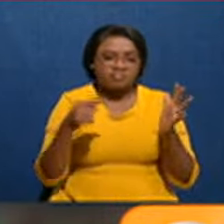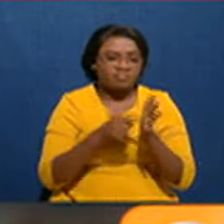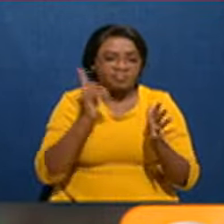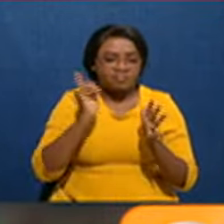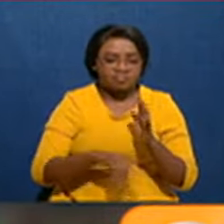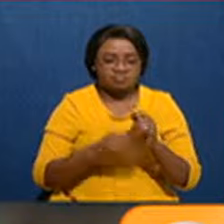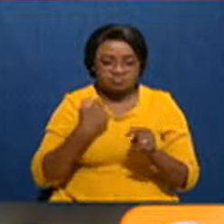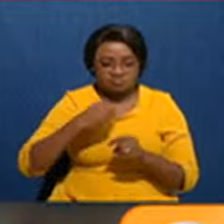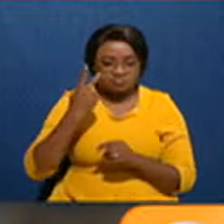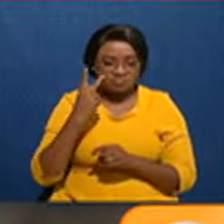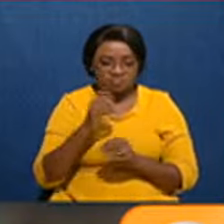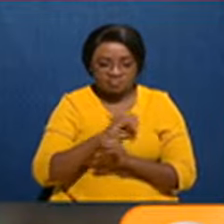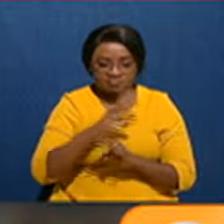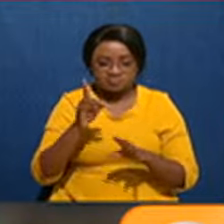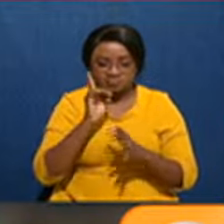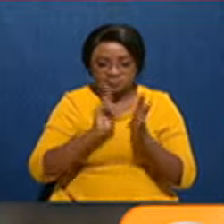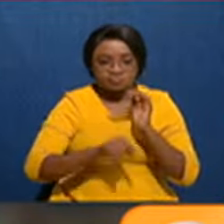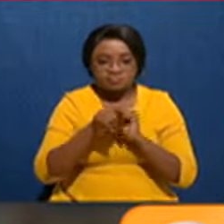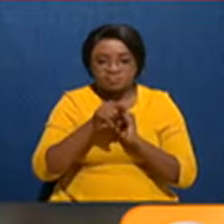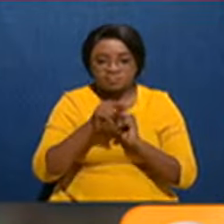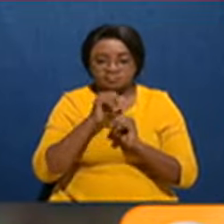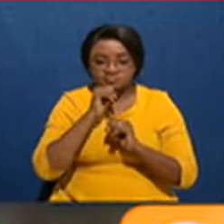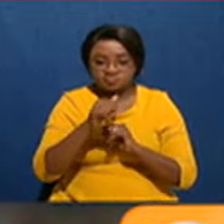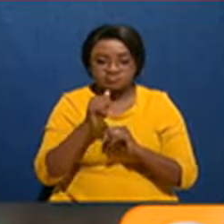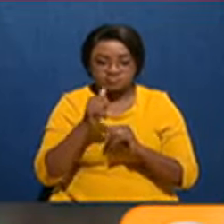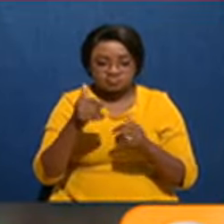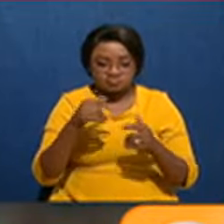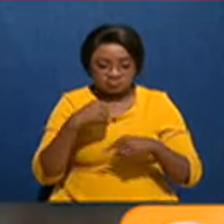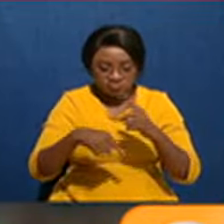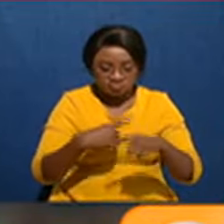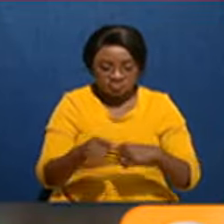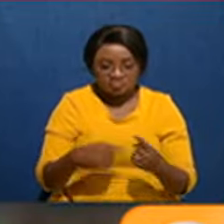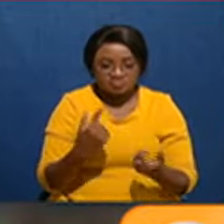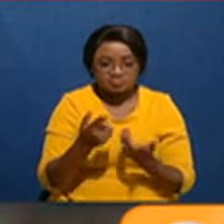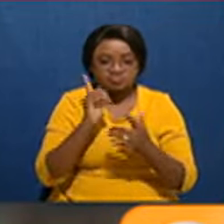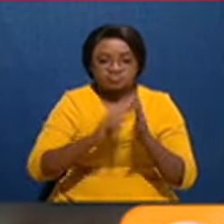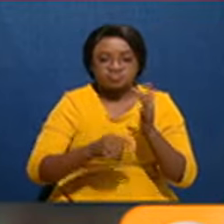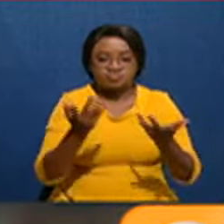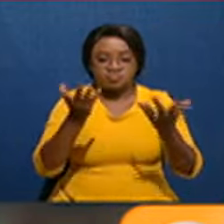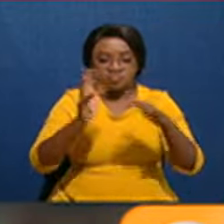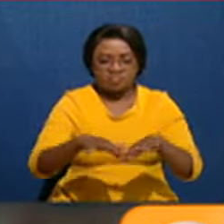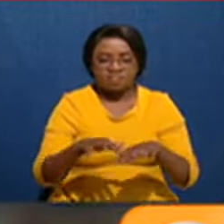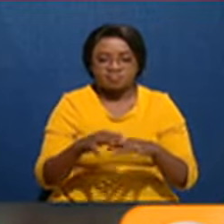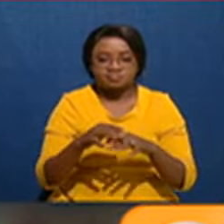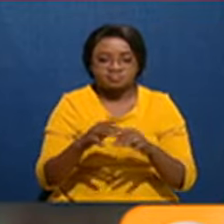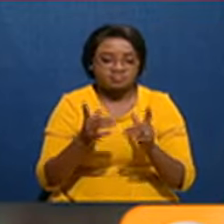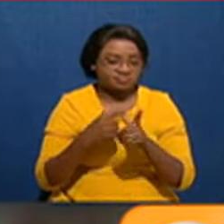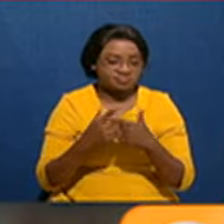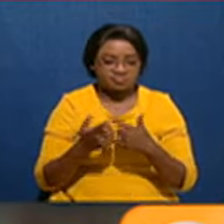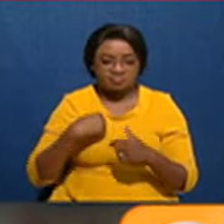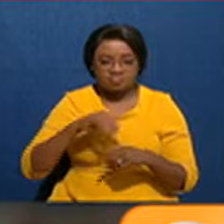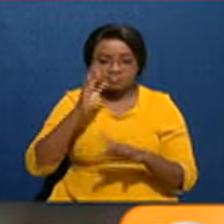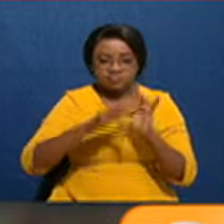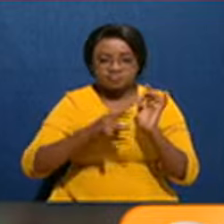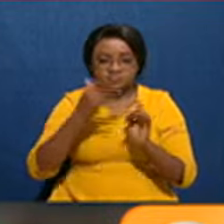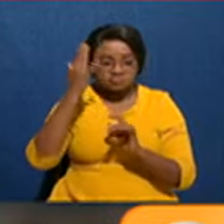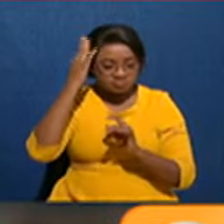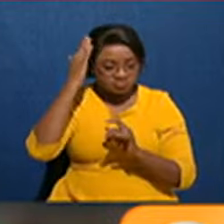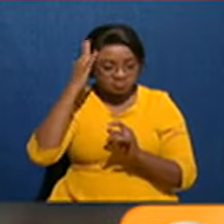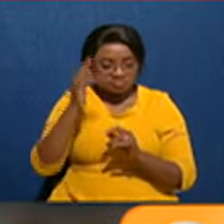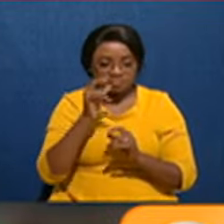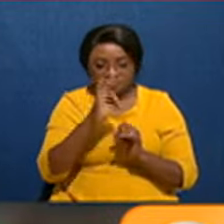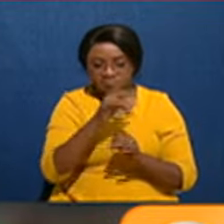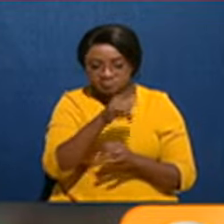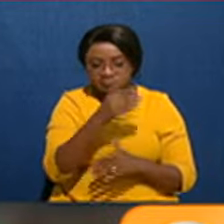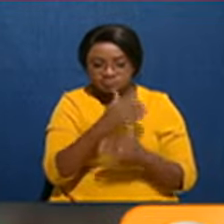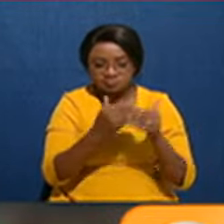been marked as not to be demolished or not to continue, there's no way of ensuring that that particular building does not continue to be